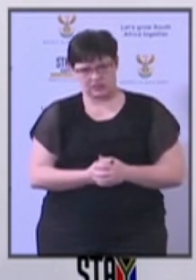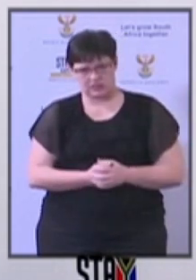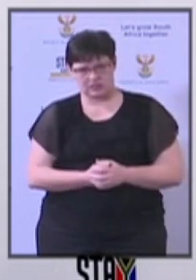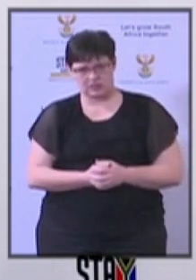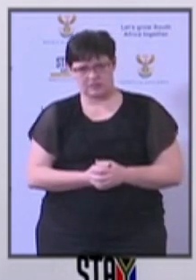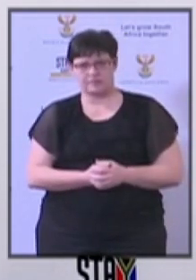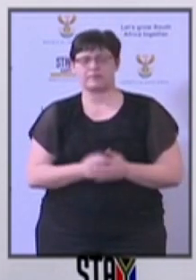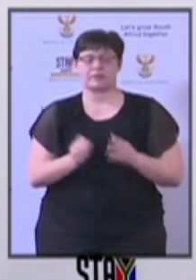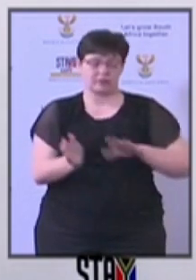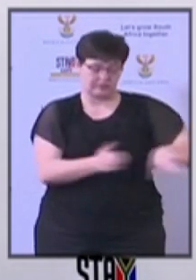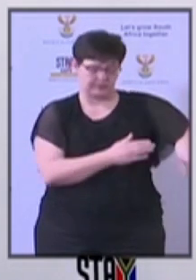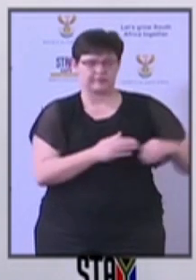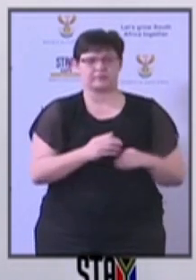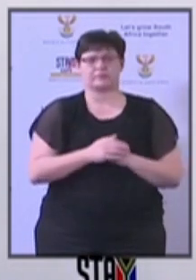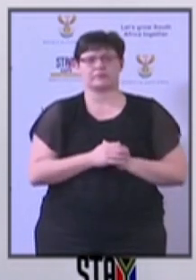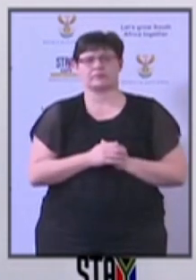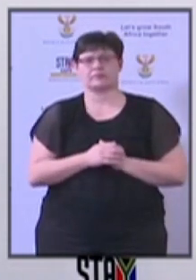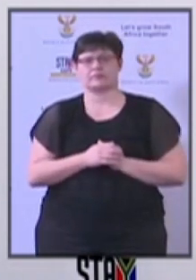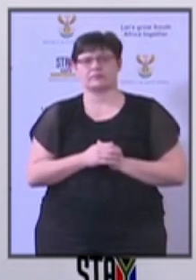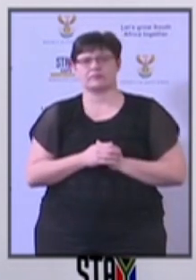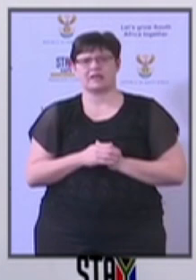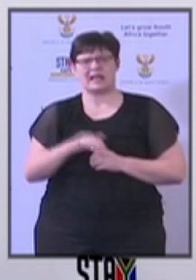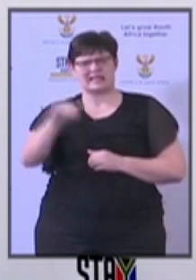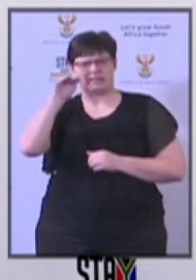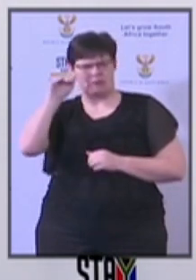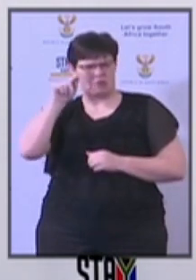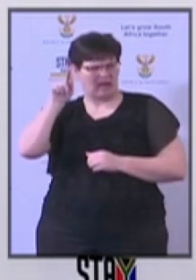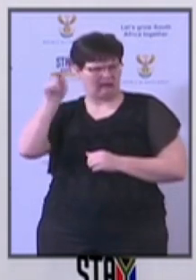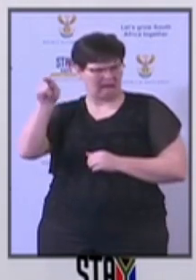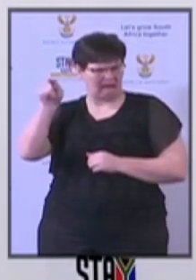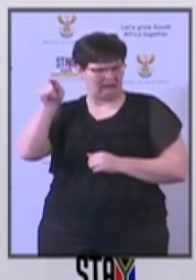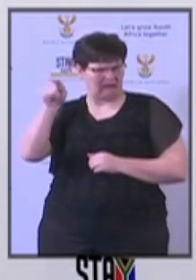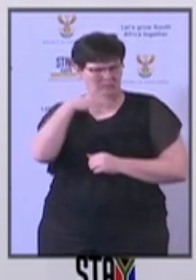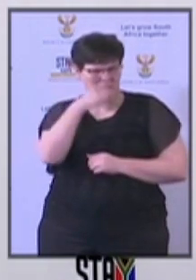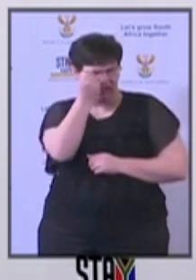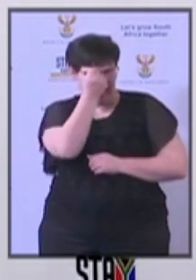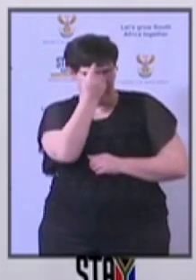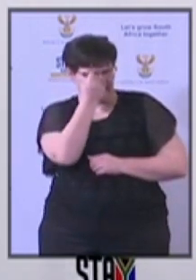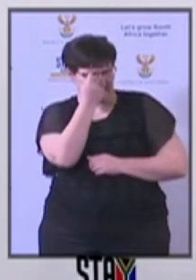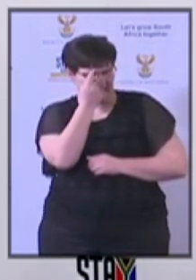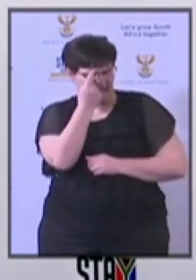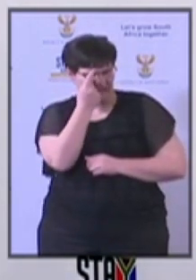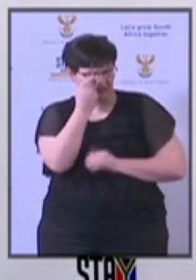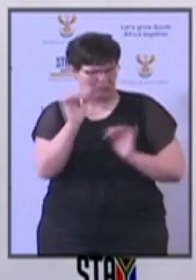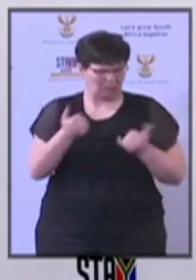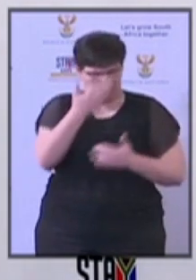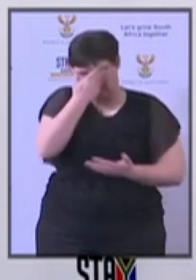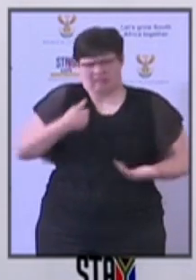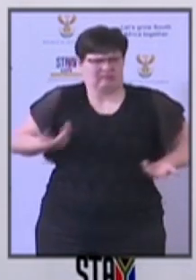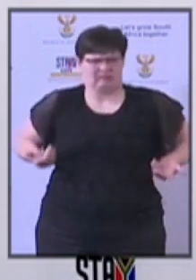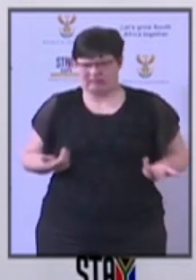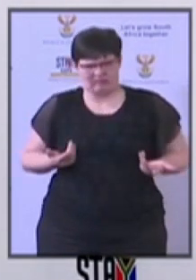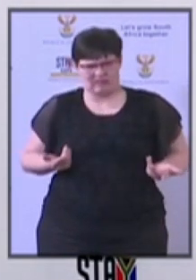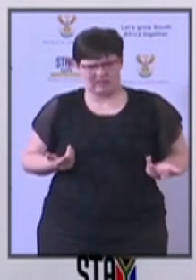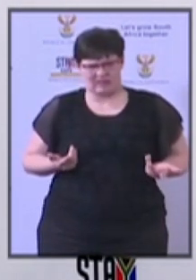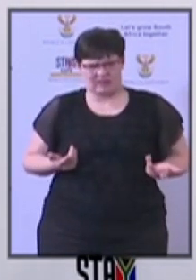Mesofi Mukwena, about Zimbabwe, I'm not sure, Mesofi, whether I understood you very well when you say have